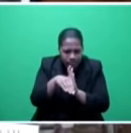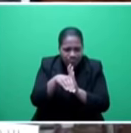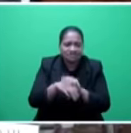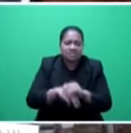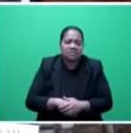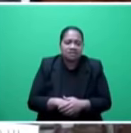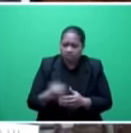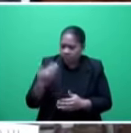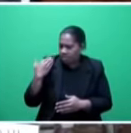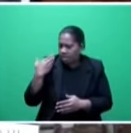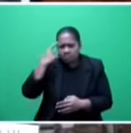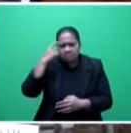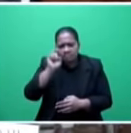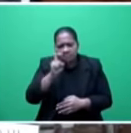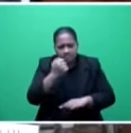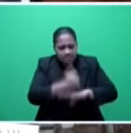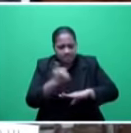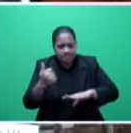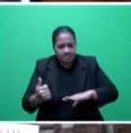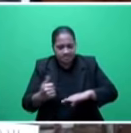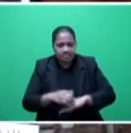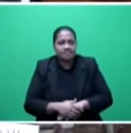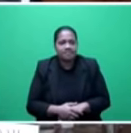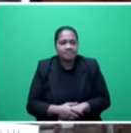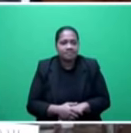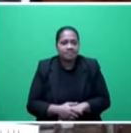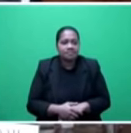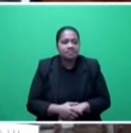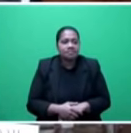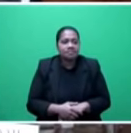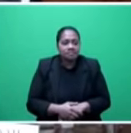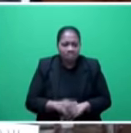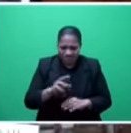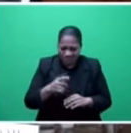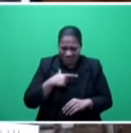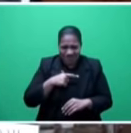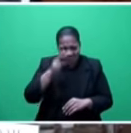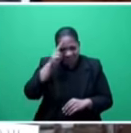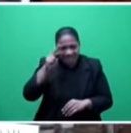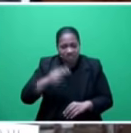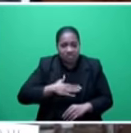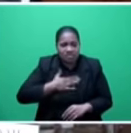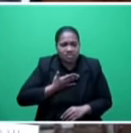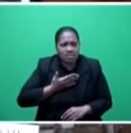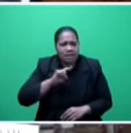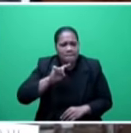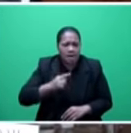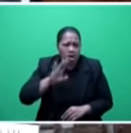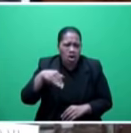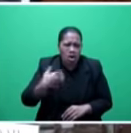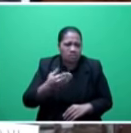sir, I had called on the government for a bipartisan approach in addressing issues of national interest, but they have always fallen on deaf